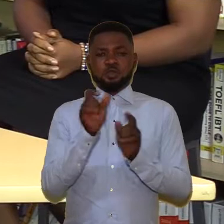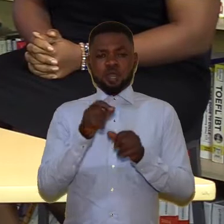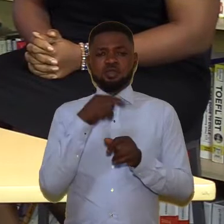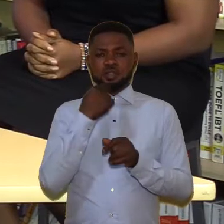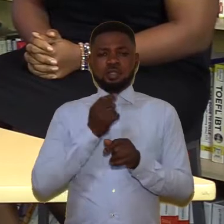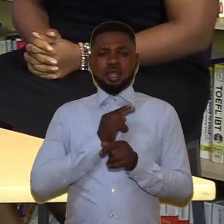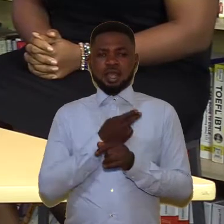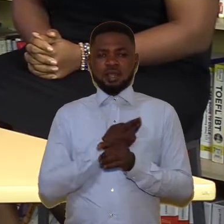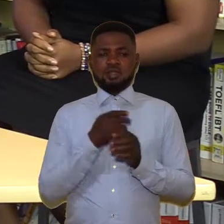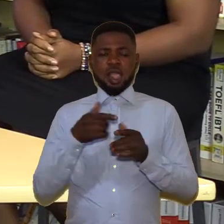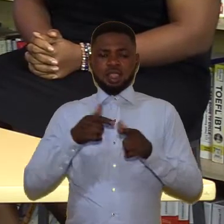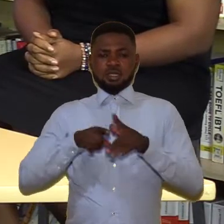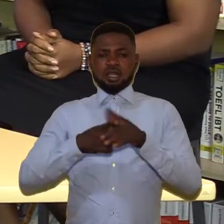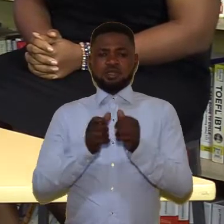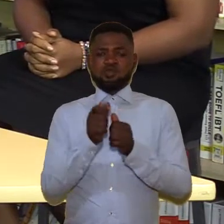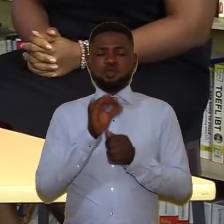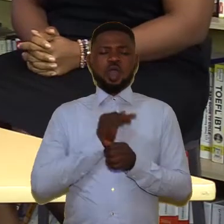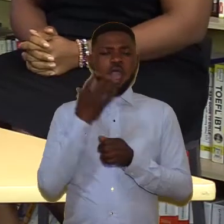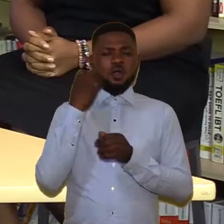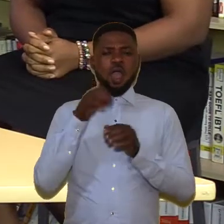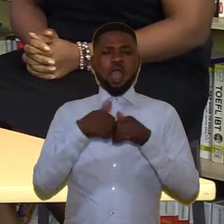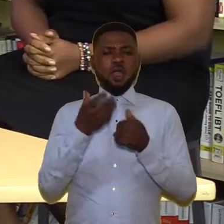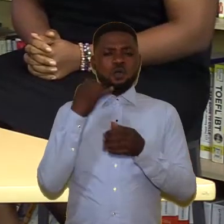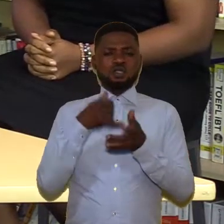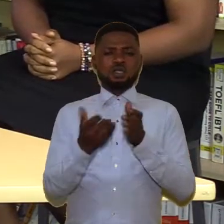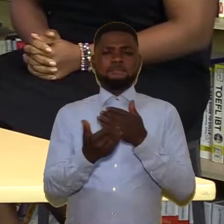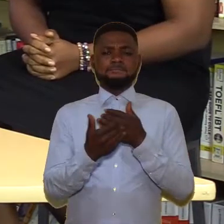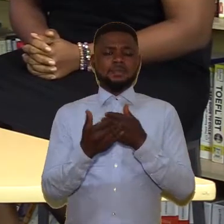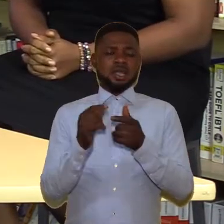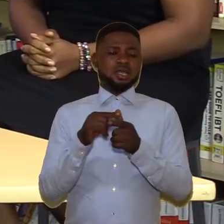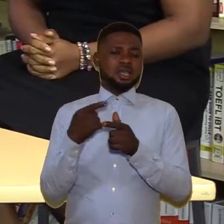So can you tell us how, let's begin with you. Okay. How was it back then?